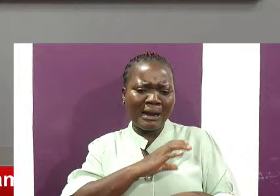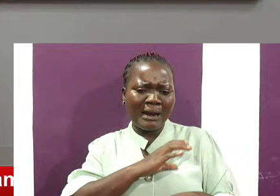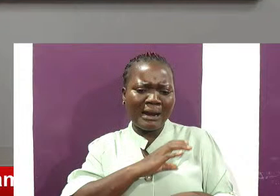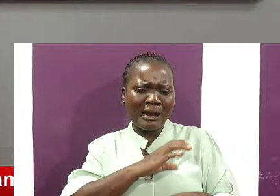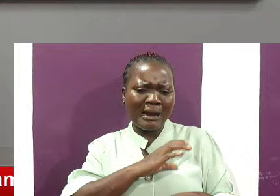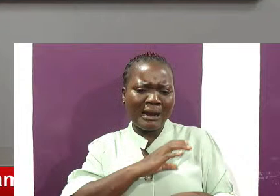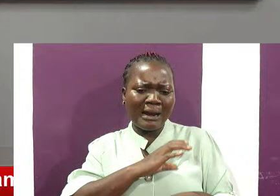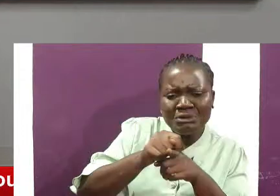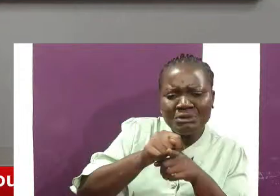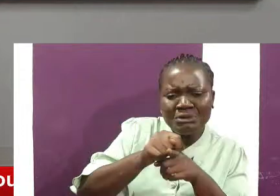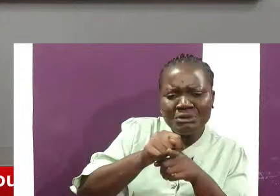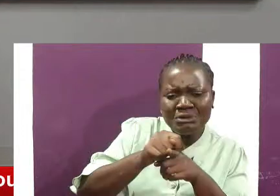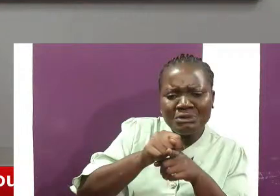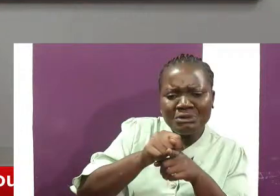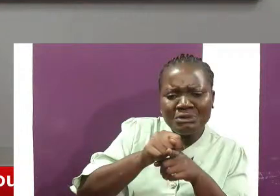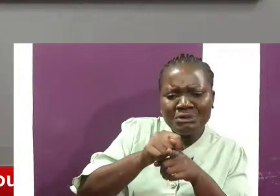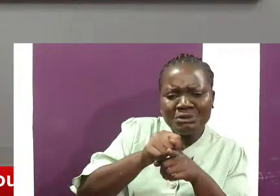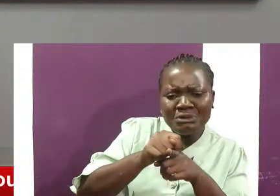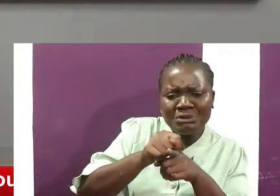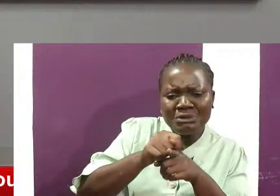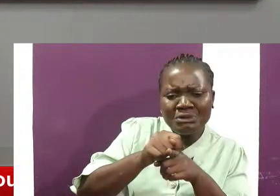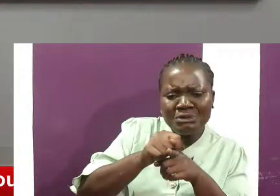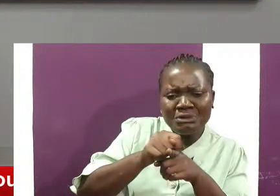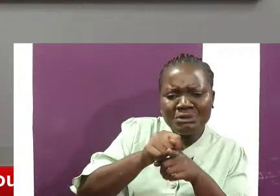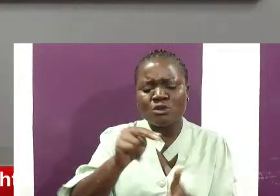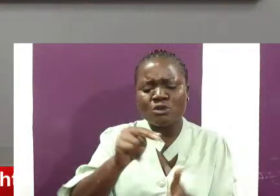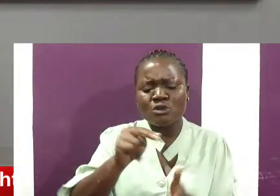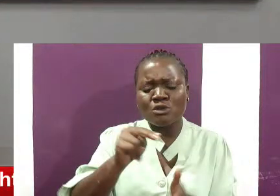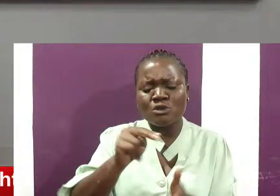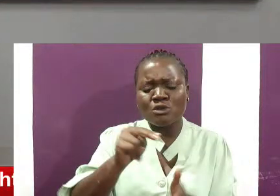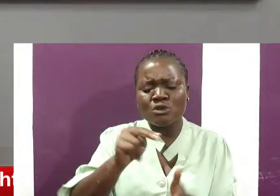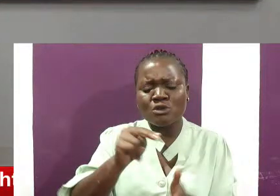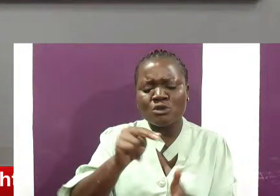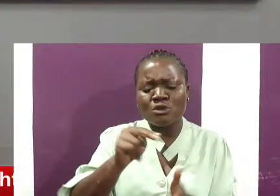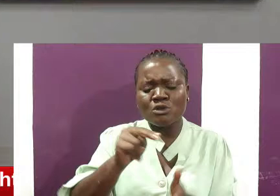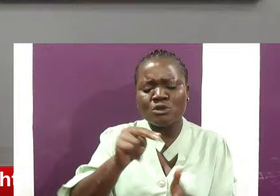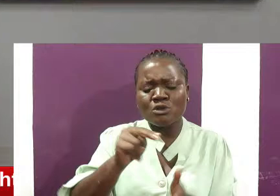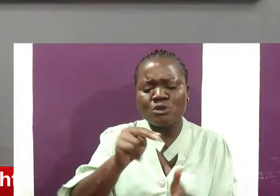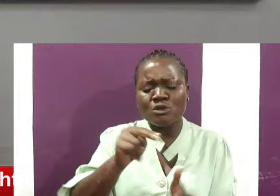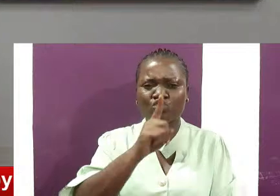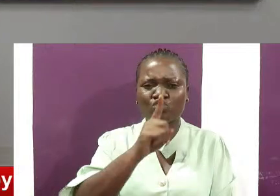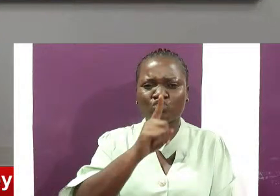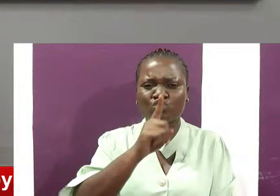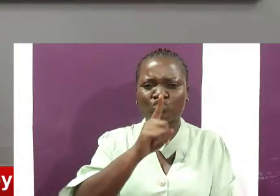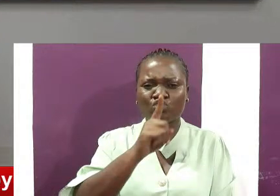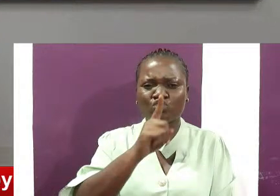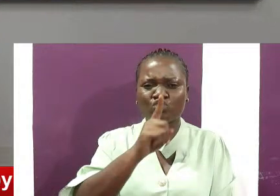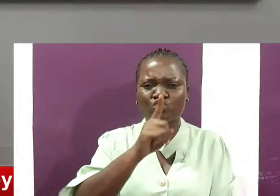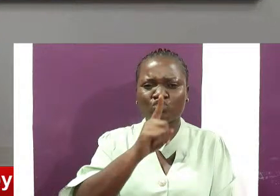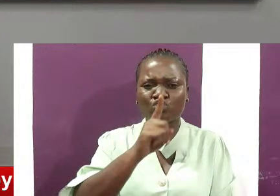near my ass or dying a deed somewhere a Christopher. That book is called Ephesians.